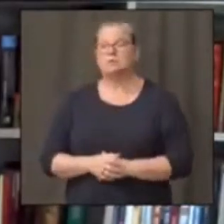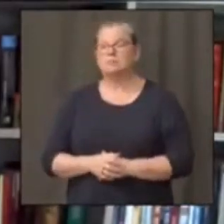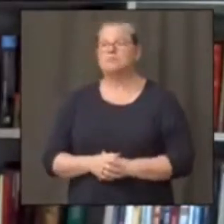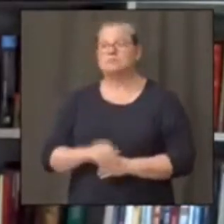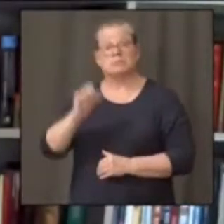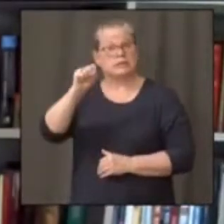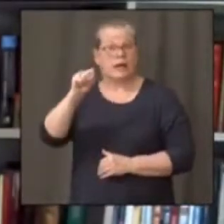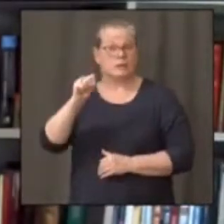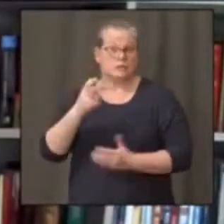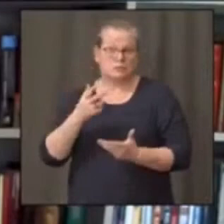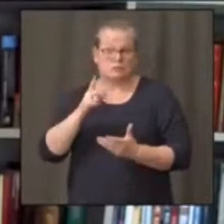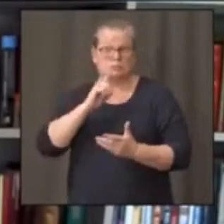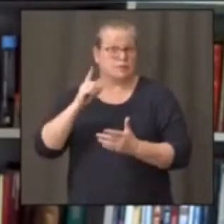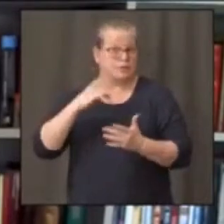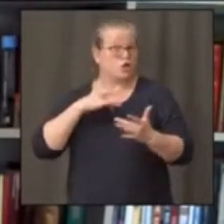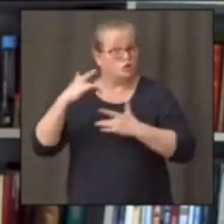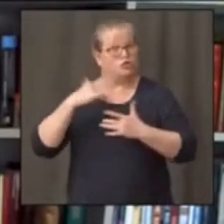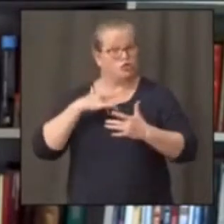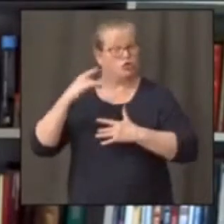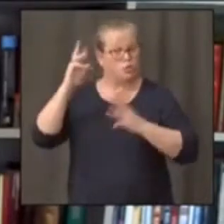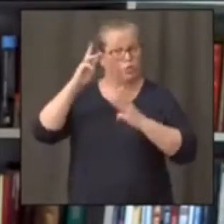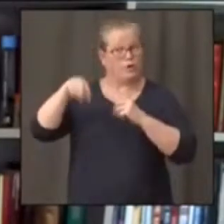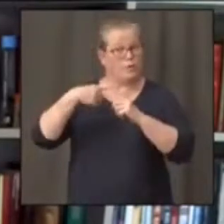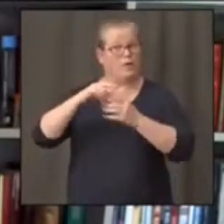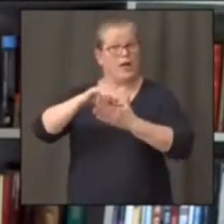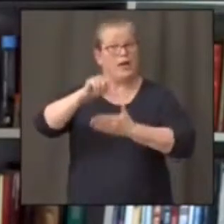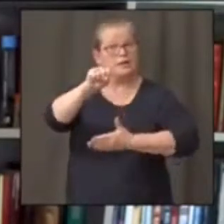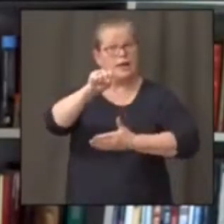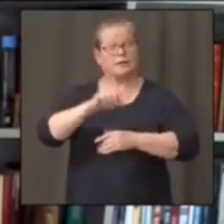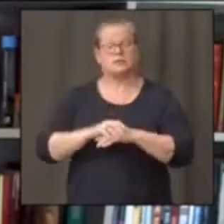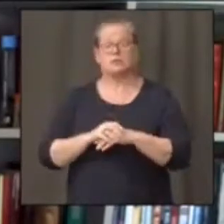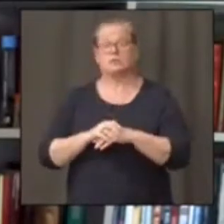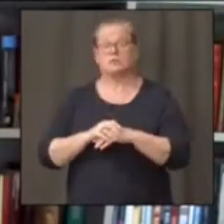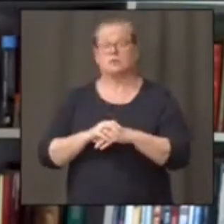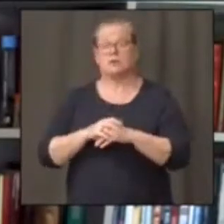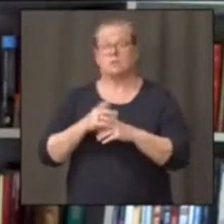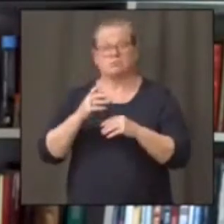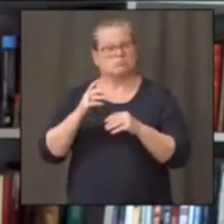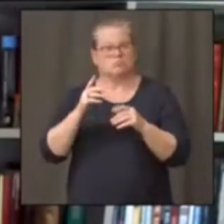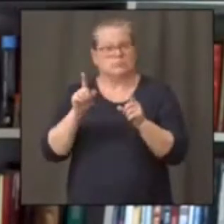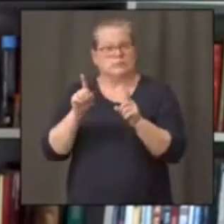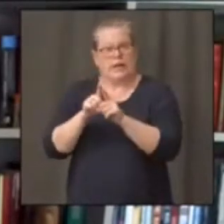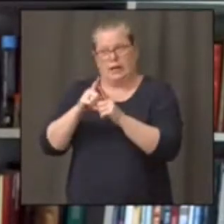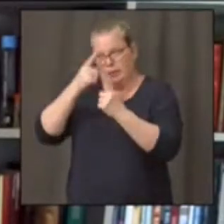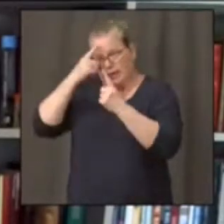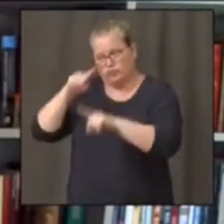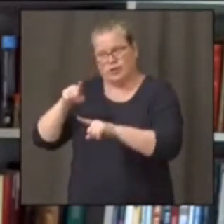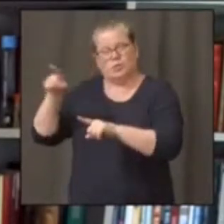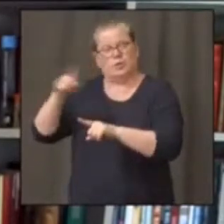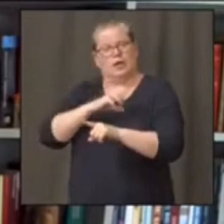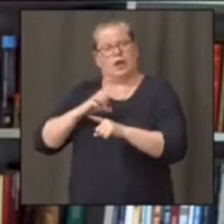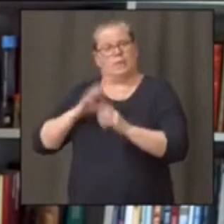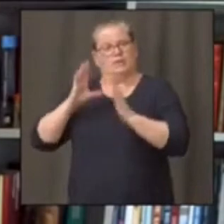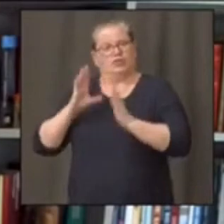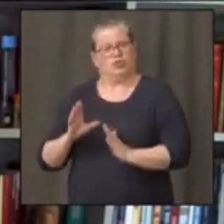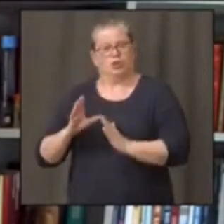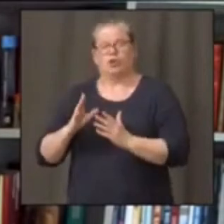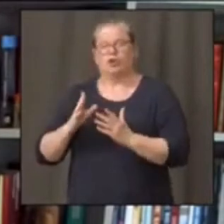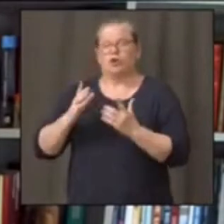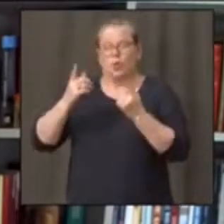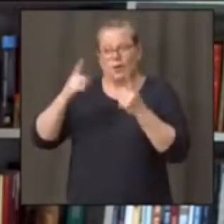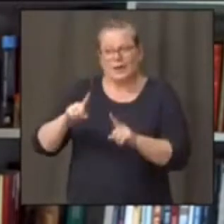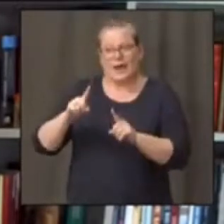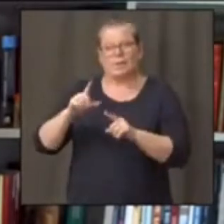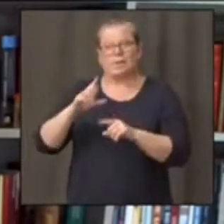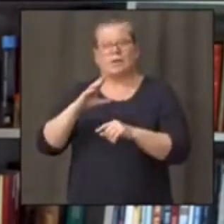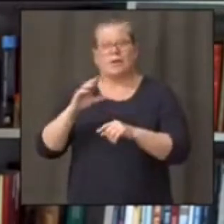just commented on and what I had initially responded to the governor about what's happening in Korea. And let me